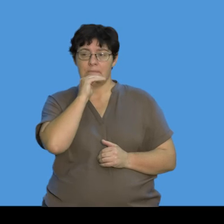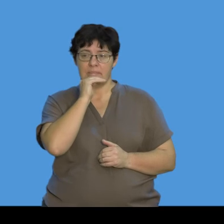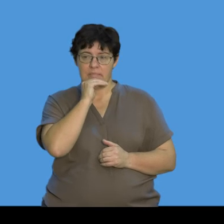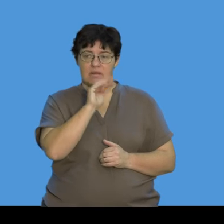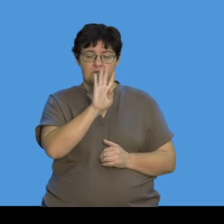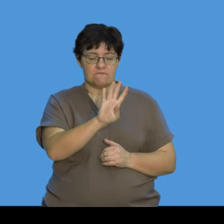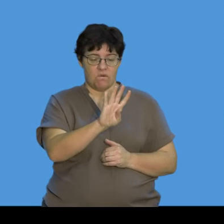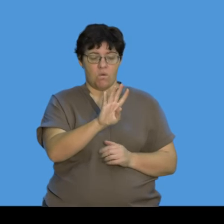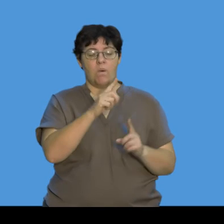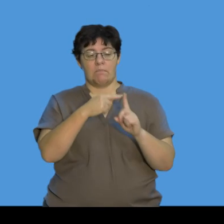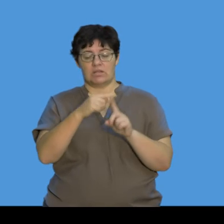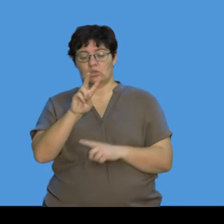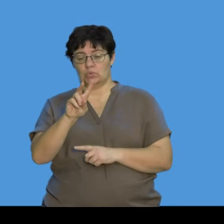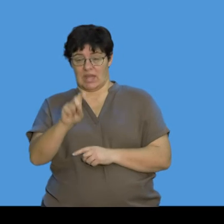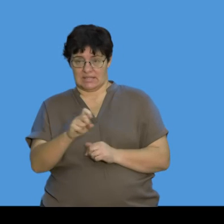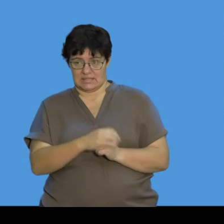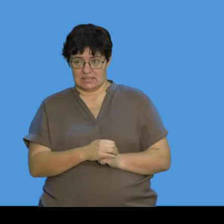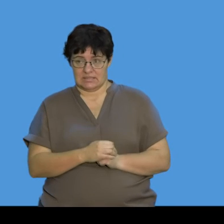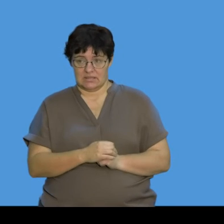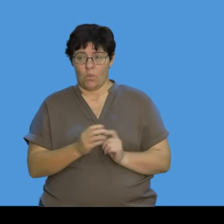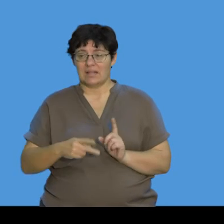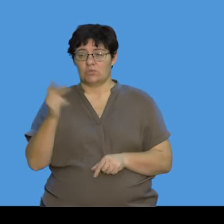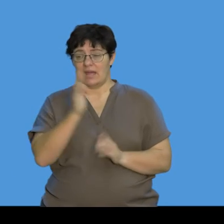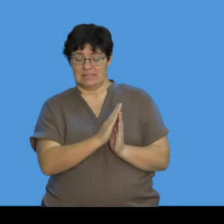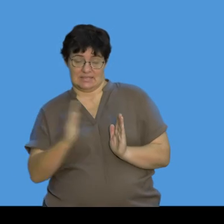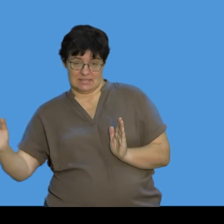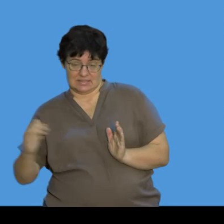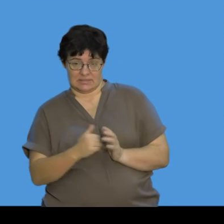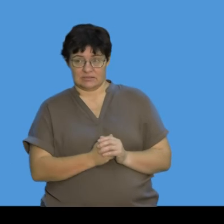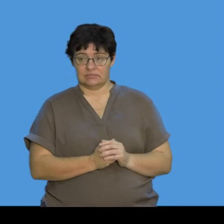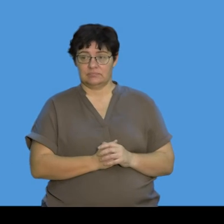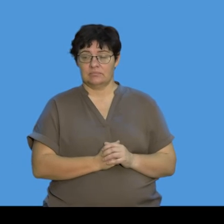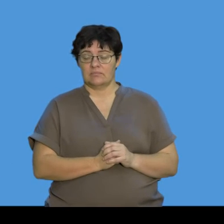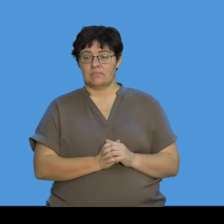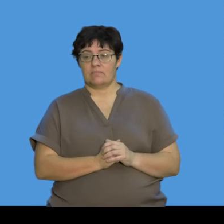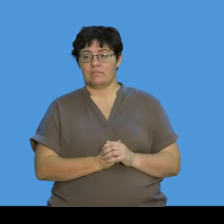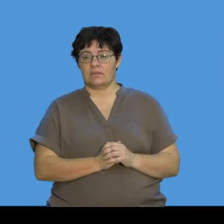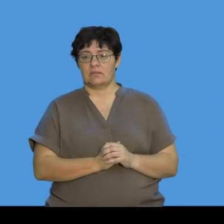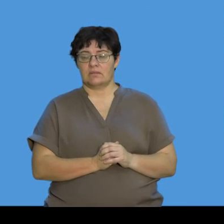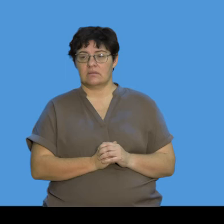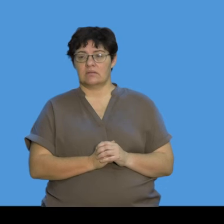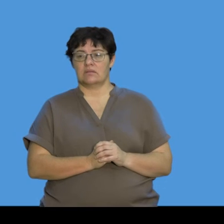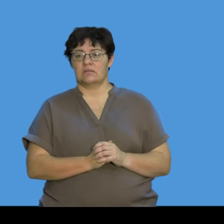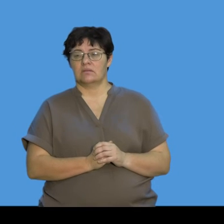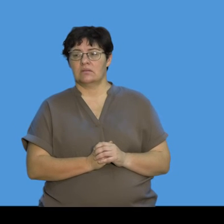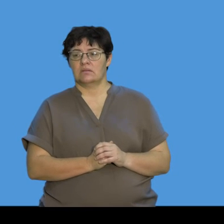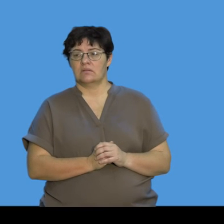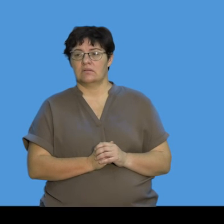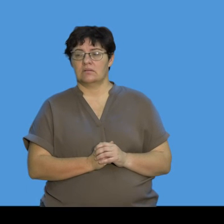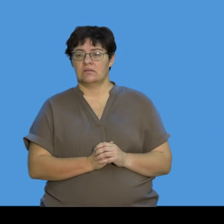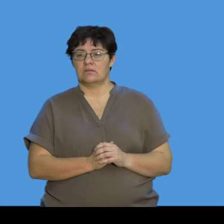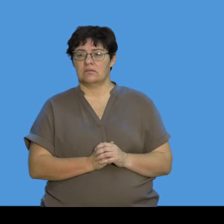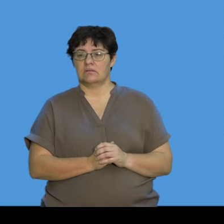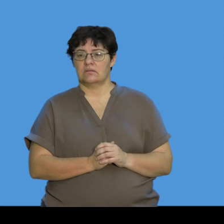plus 2x. Remember, the diameter is twice the radius of the circle, right? So I'm going to go back to